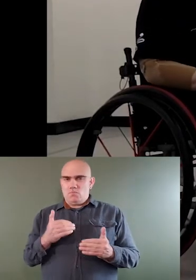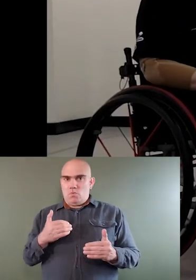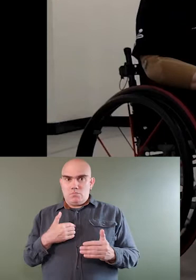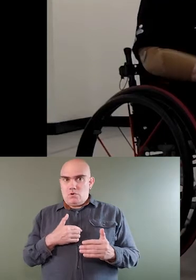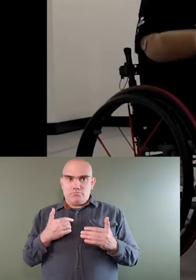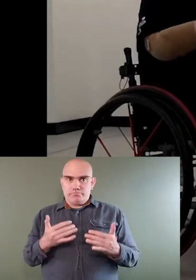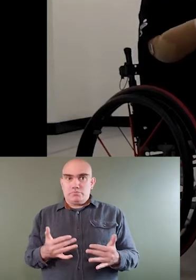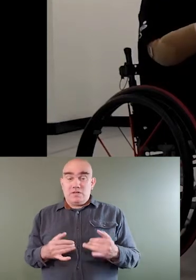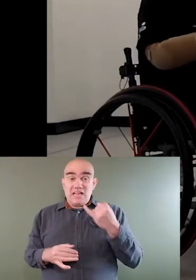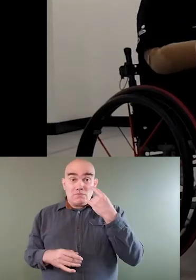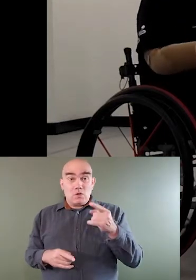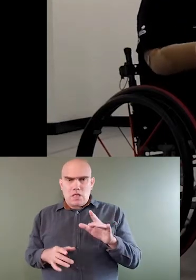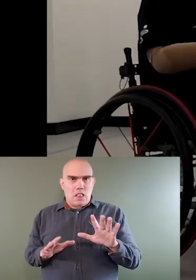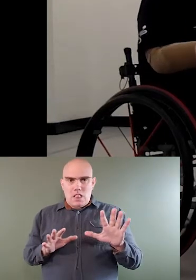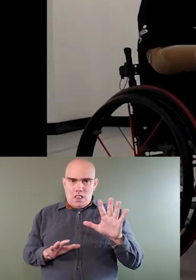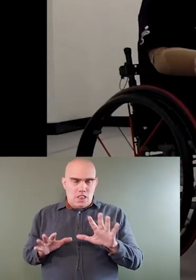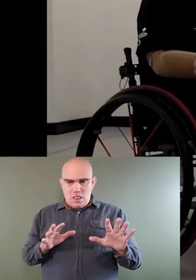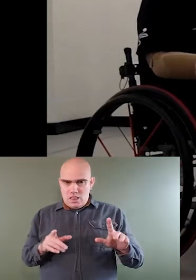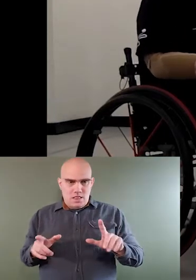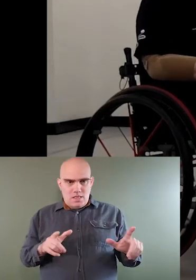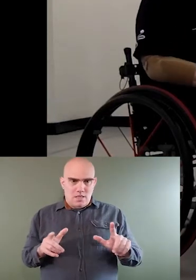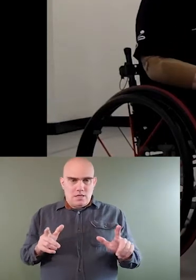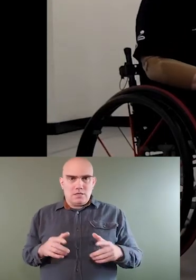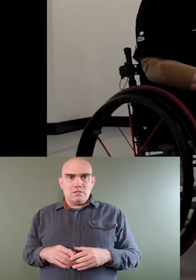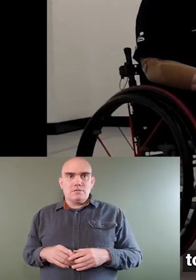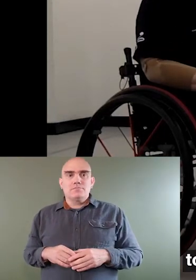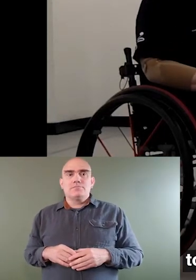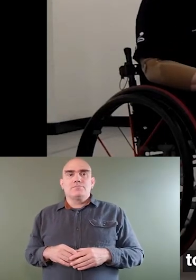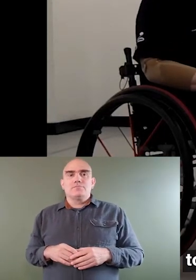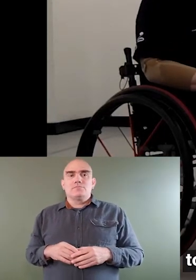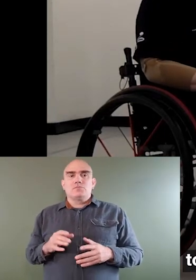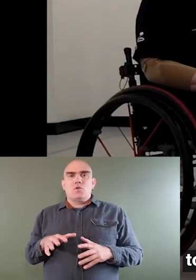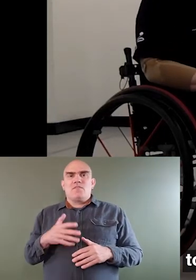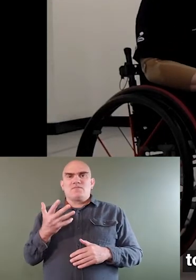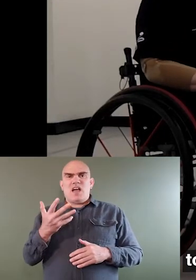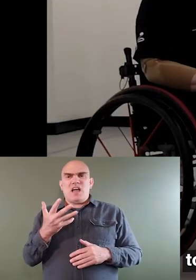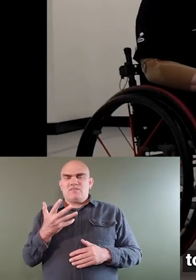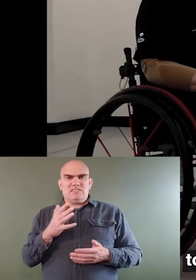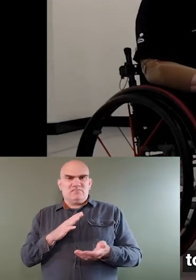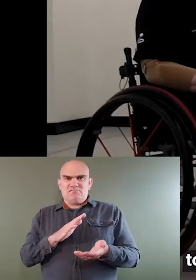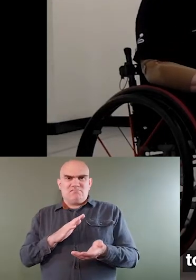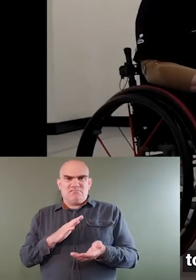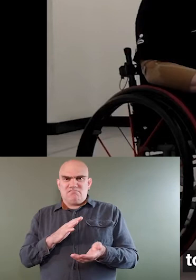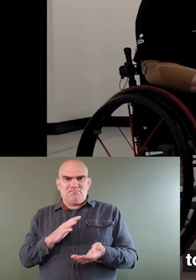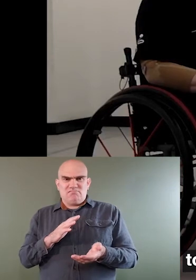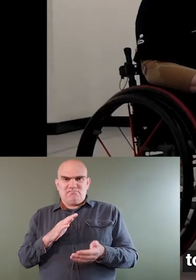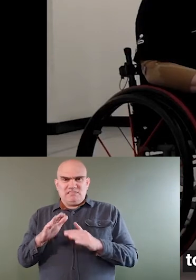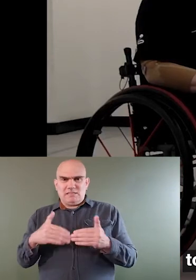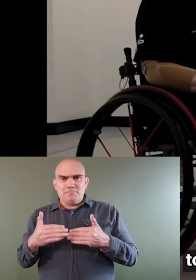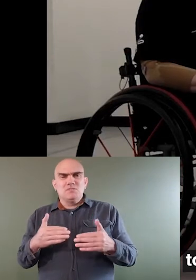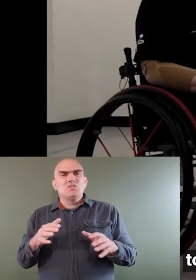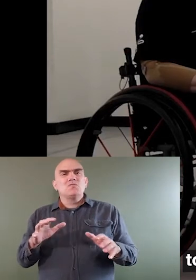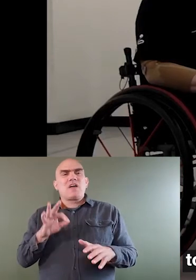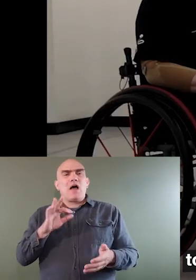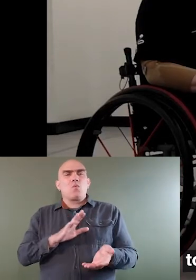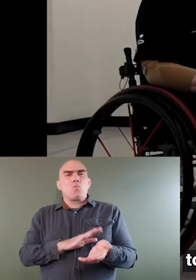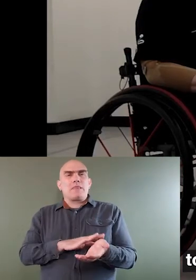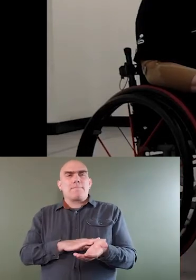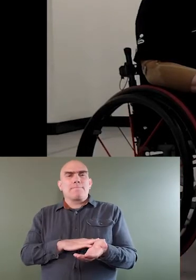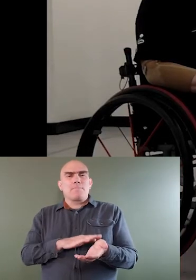while we go. If you are finding it difficult to do all 5 steps, find our